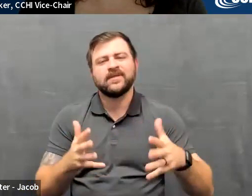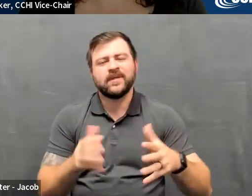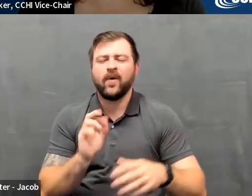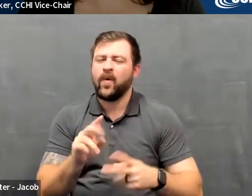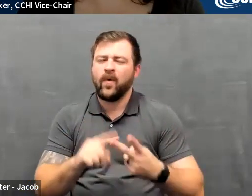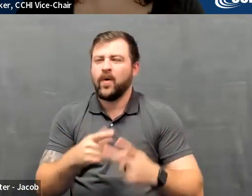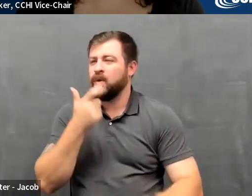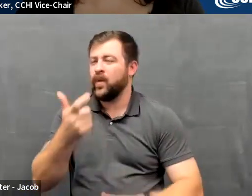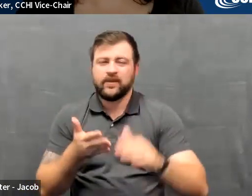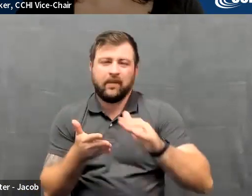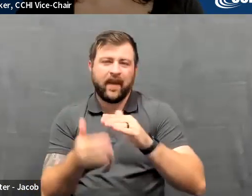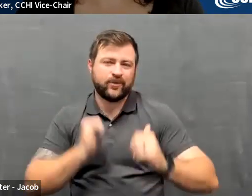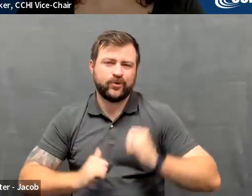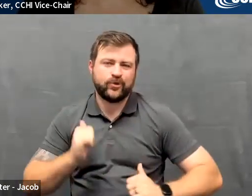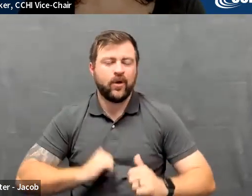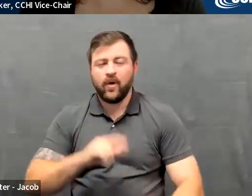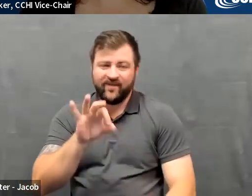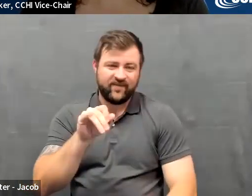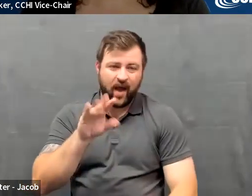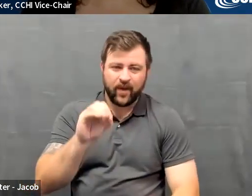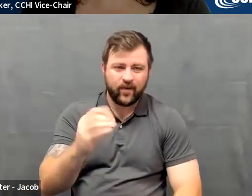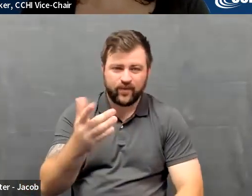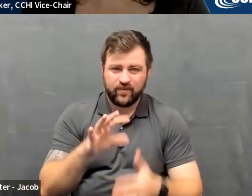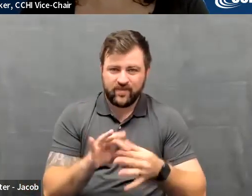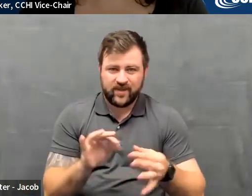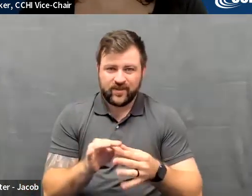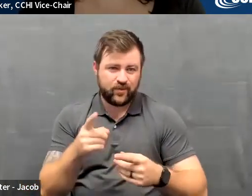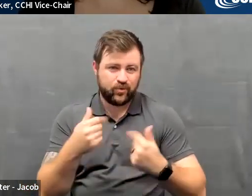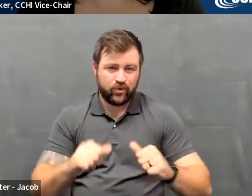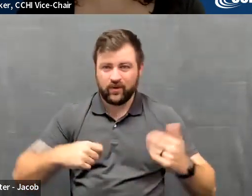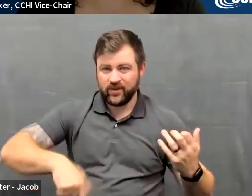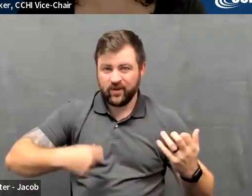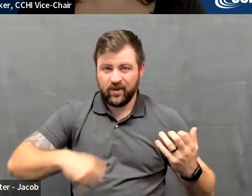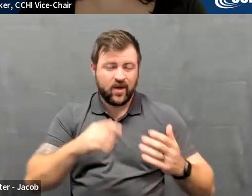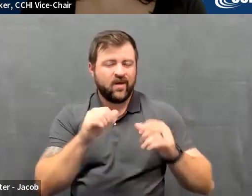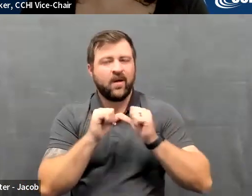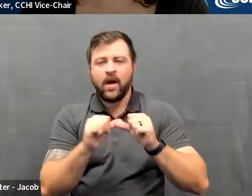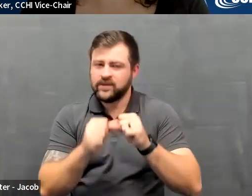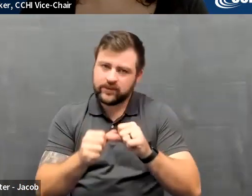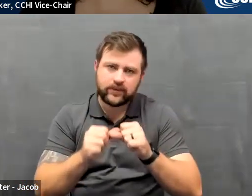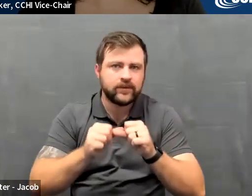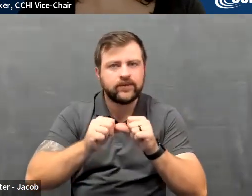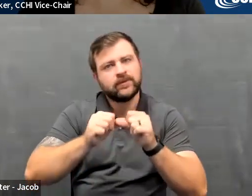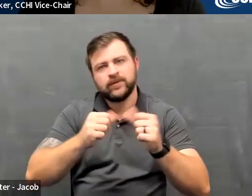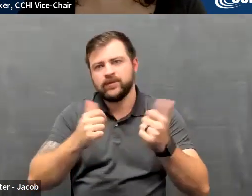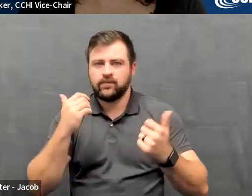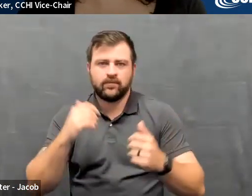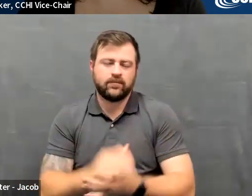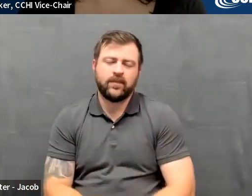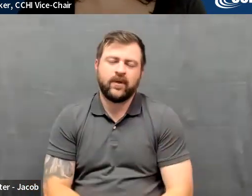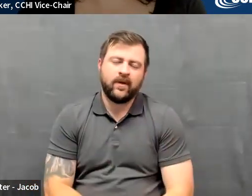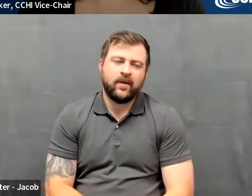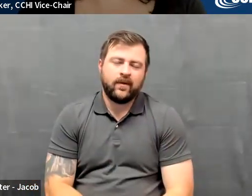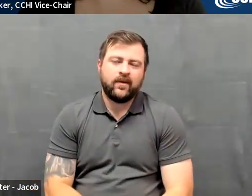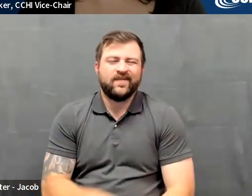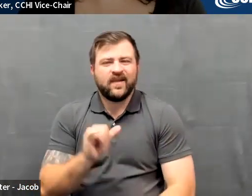baking show. And Fabio, you mentioned that you try to play the guitar constantly. So that's another